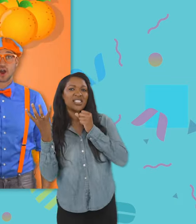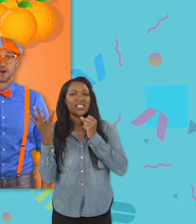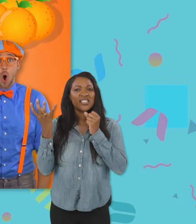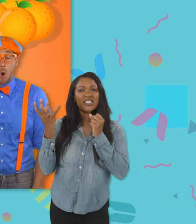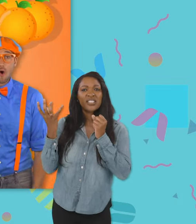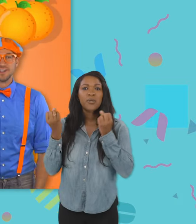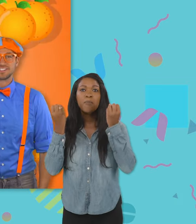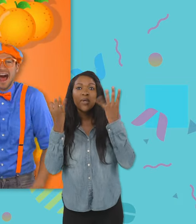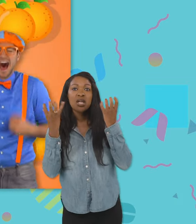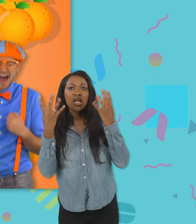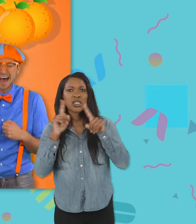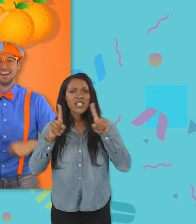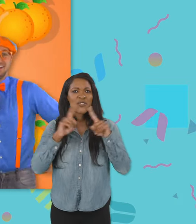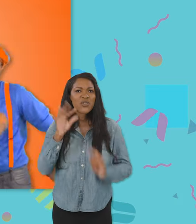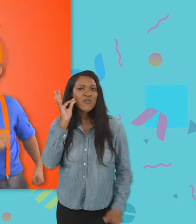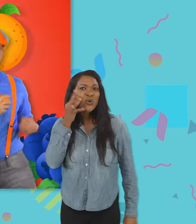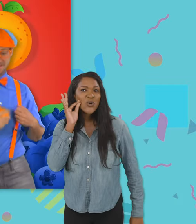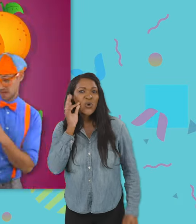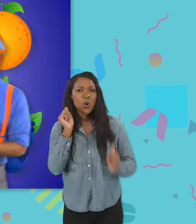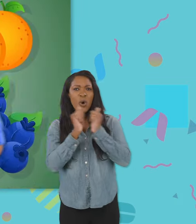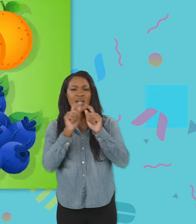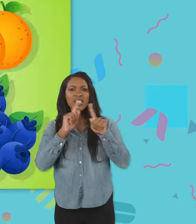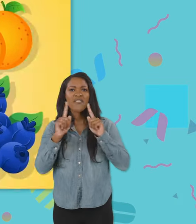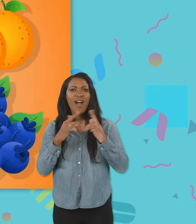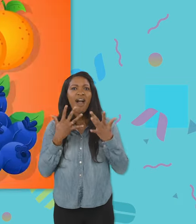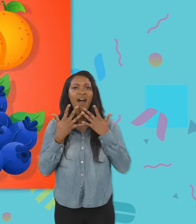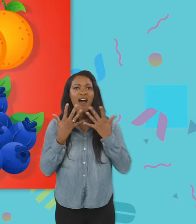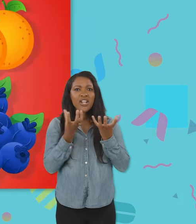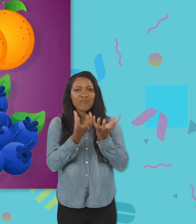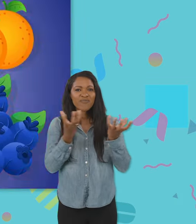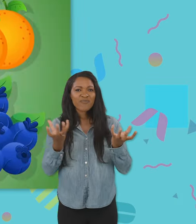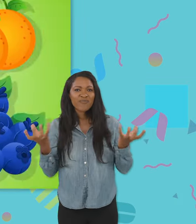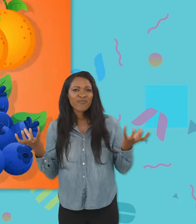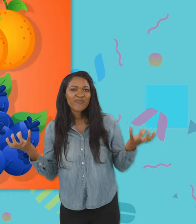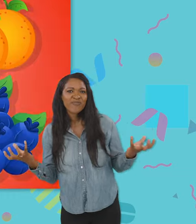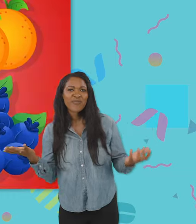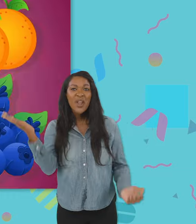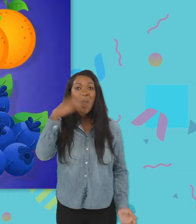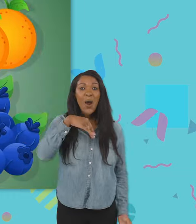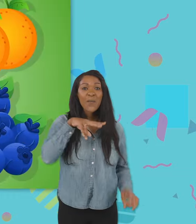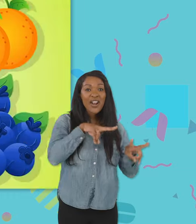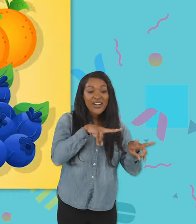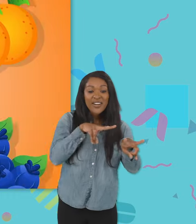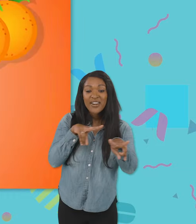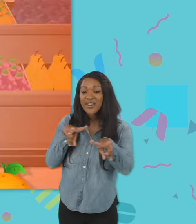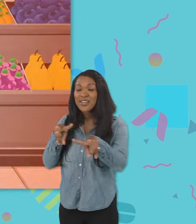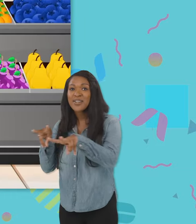Oranges are orange. There's lots of different fruits with lots of different colors.